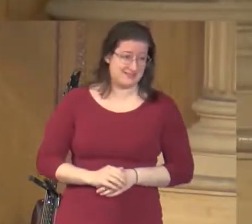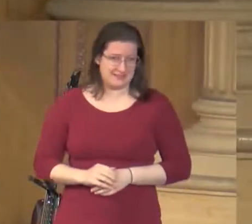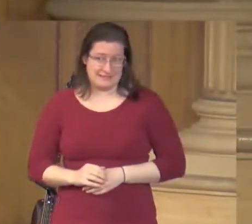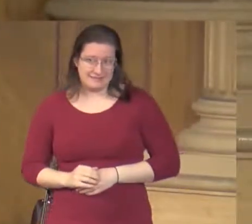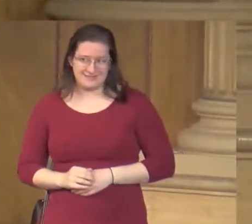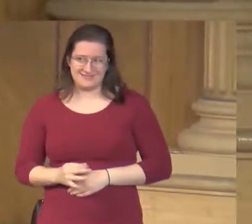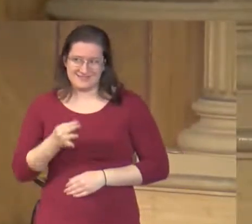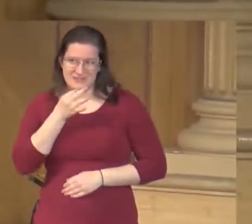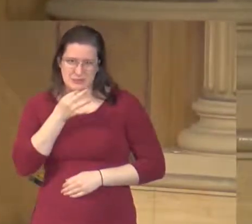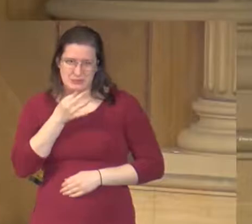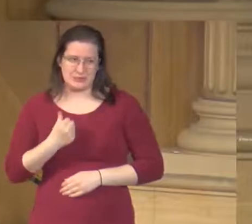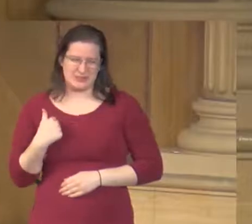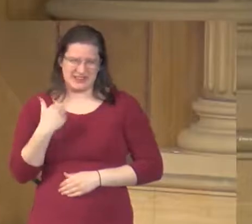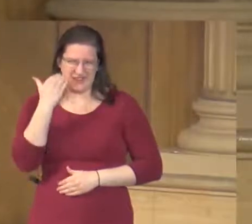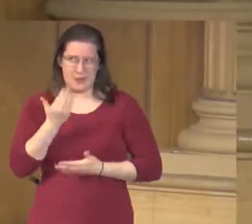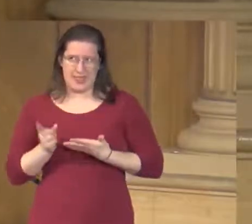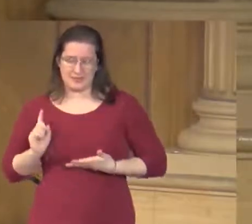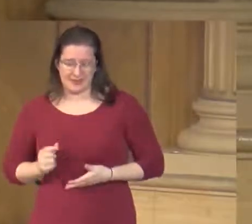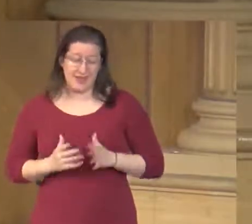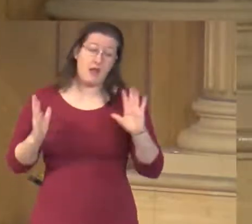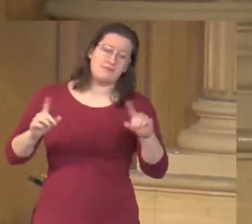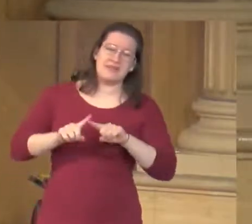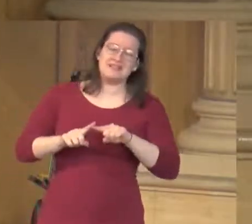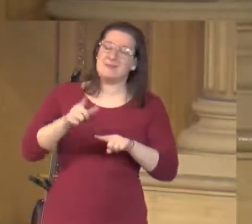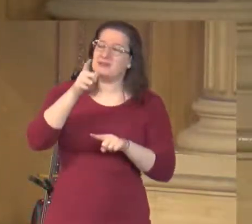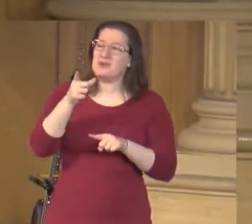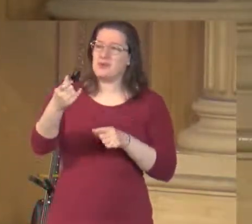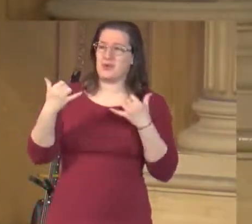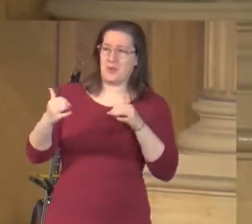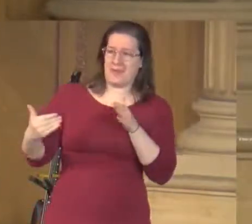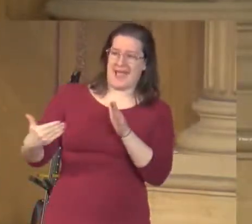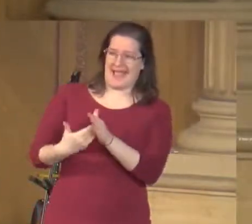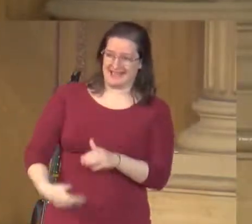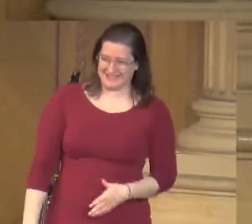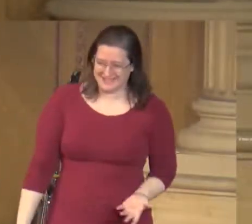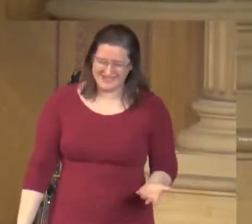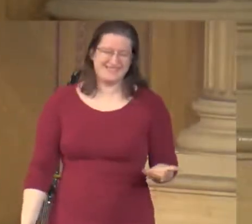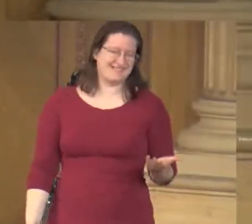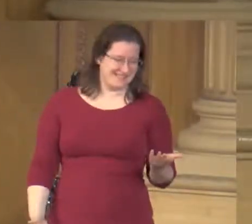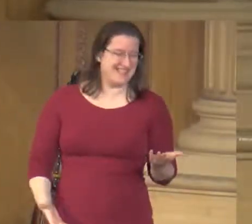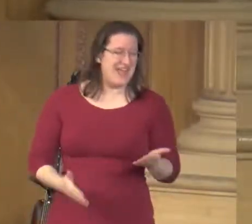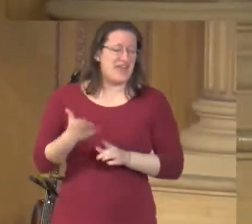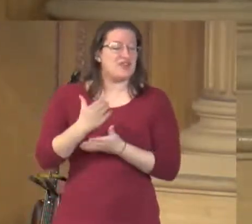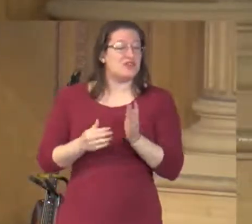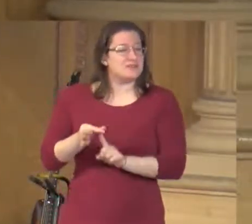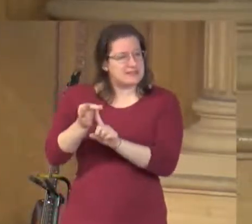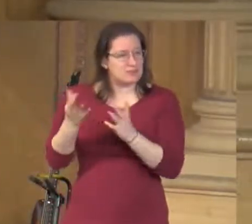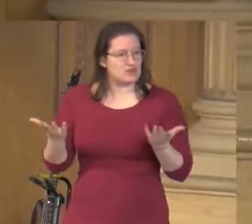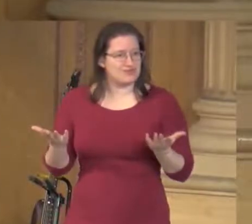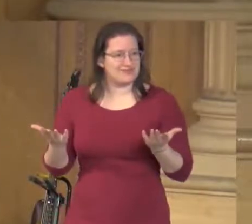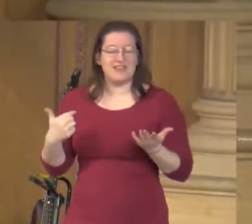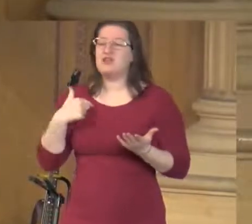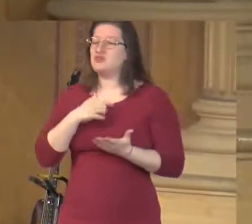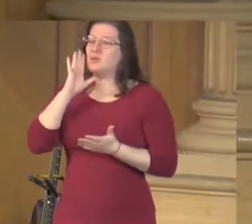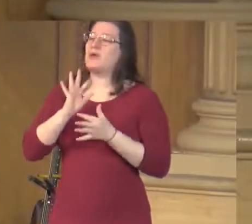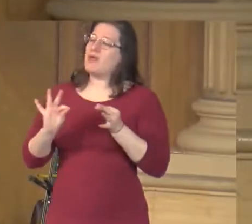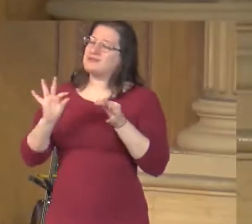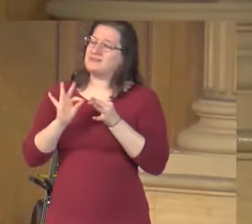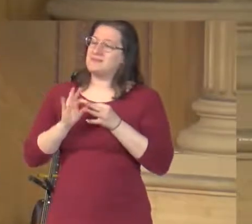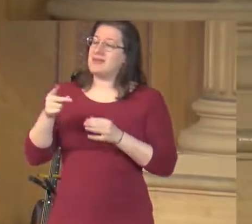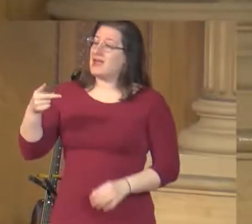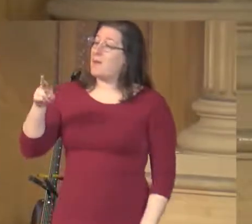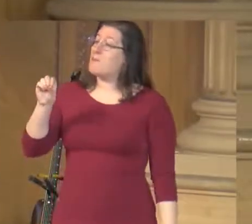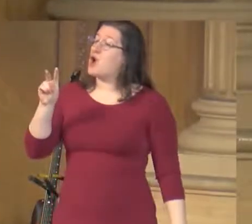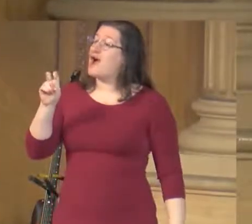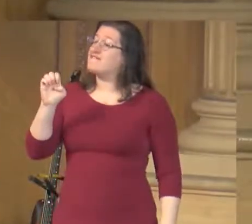But it depends on who you're playing. And so there are exceptions to normal rules. And so we'll speak Proverbs to tell people the way